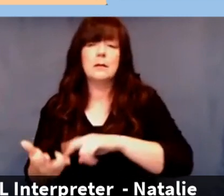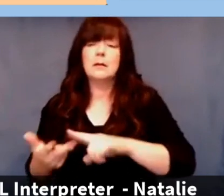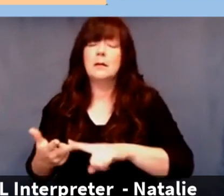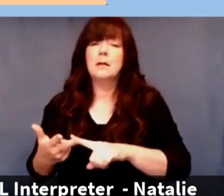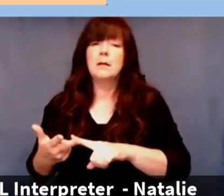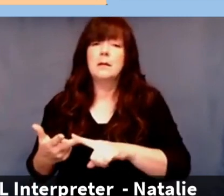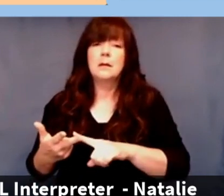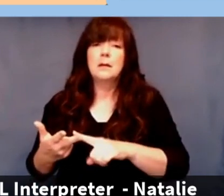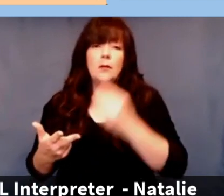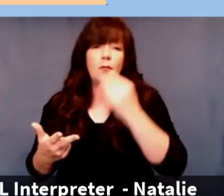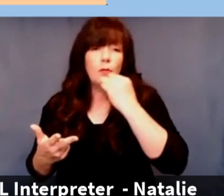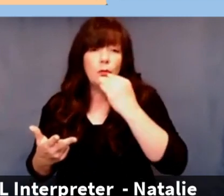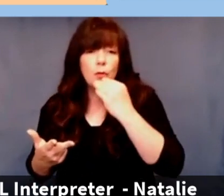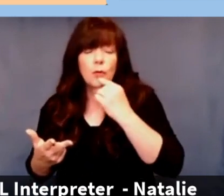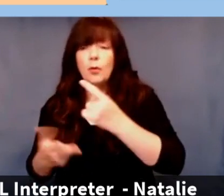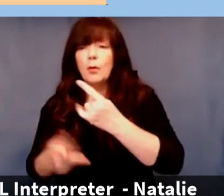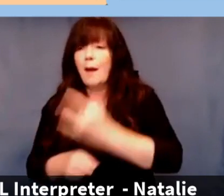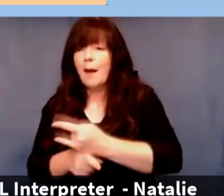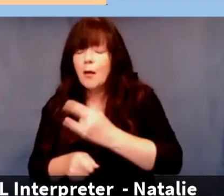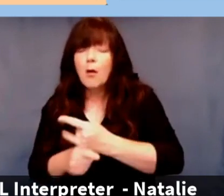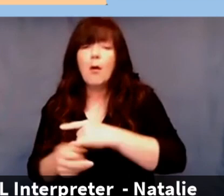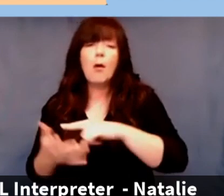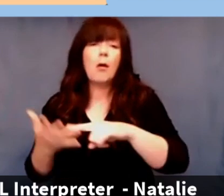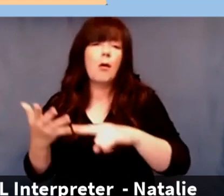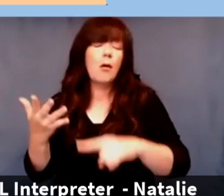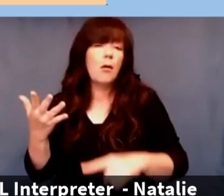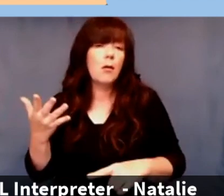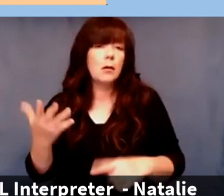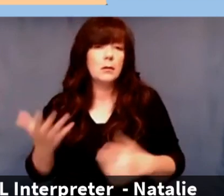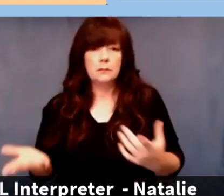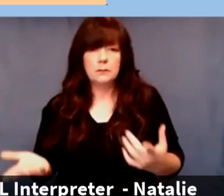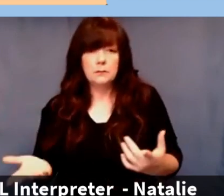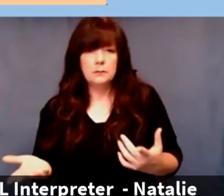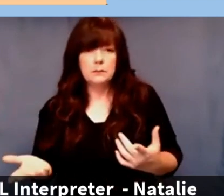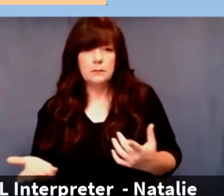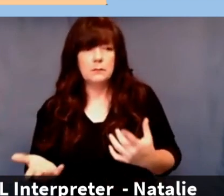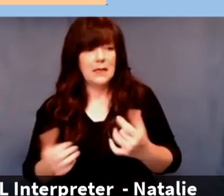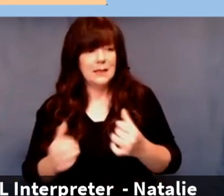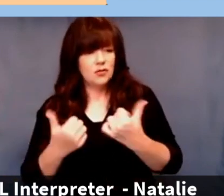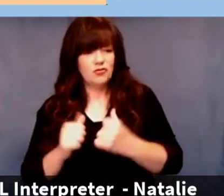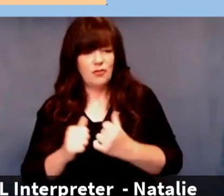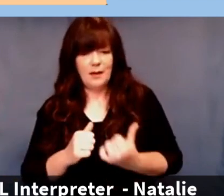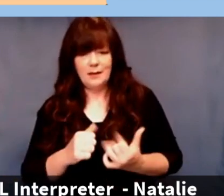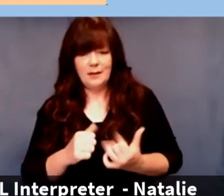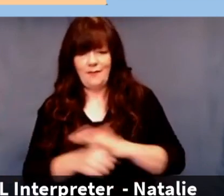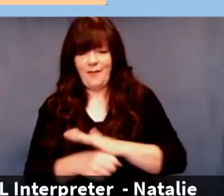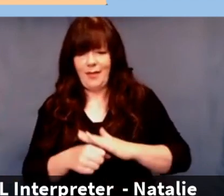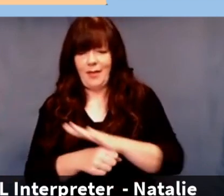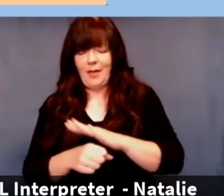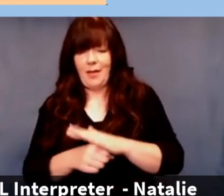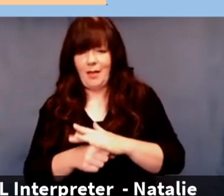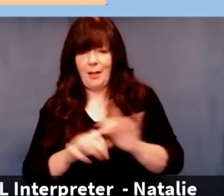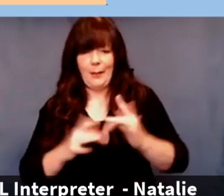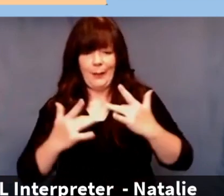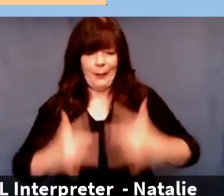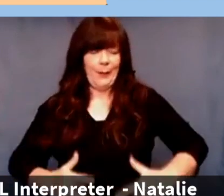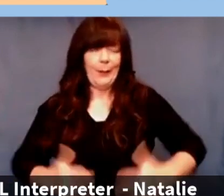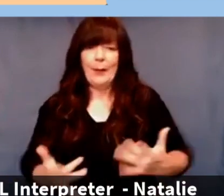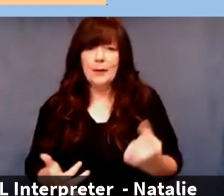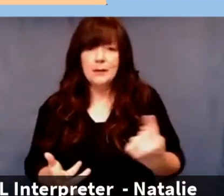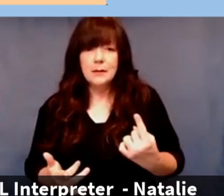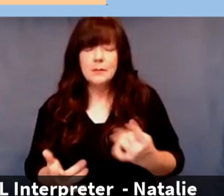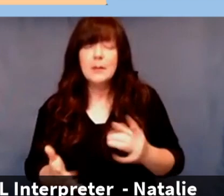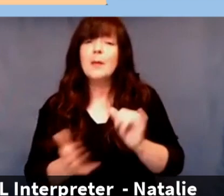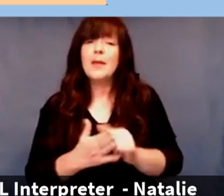consuming food or alcohol or like, so what do we, and it's just like trying to fill a hole. So what are we doing? Because that same hole is